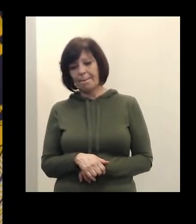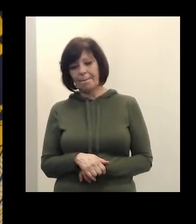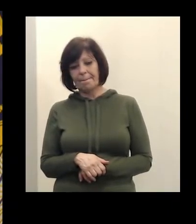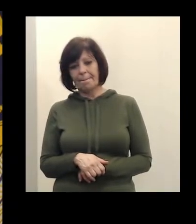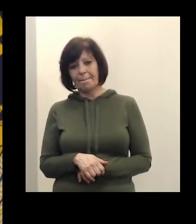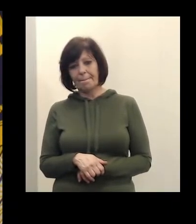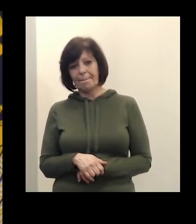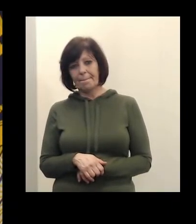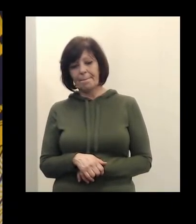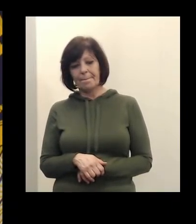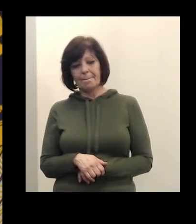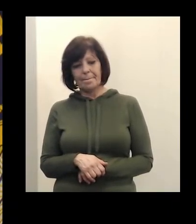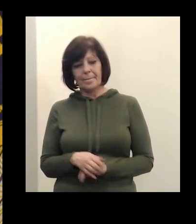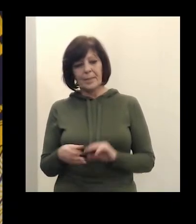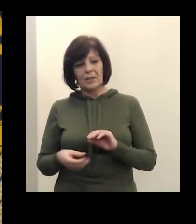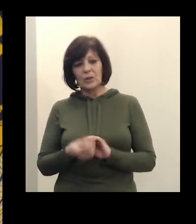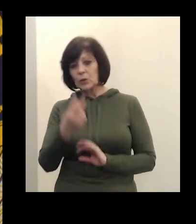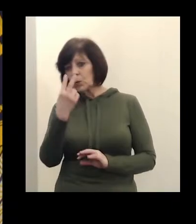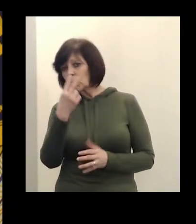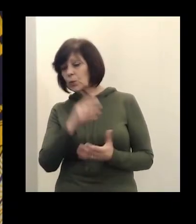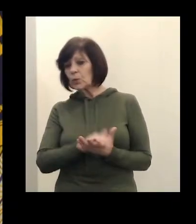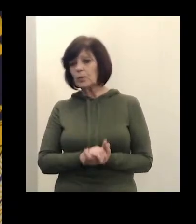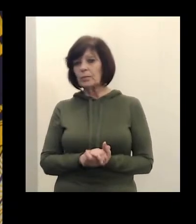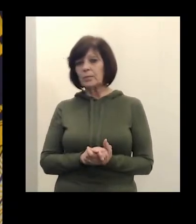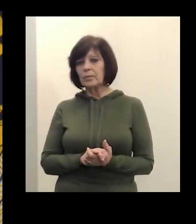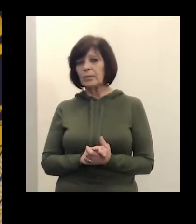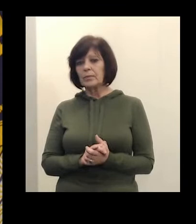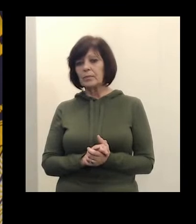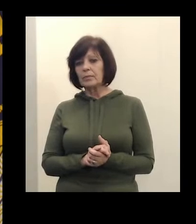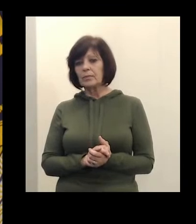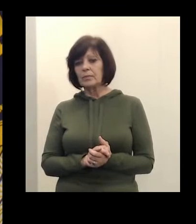Is there anybody on from Channel 2?